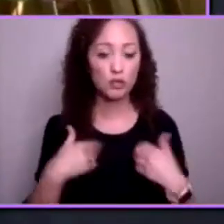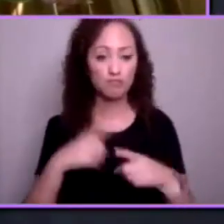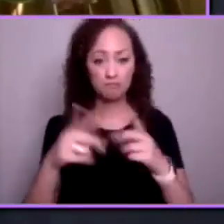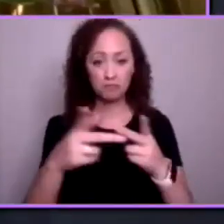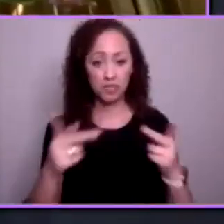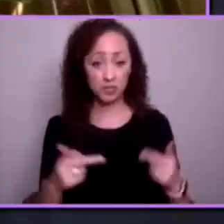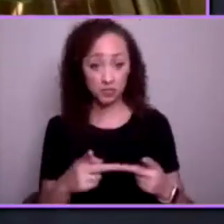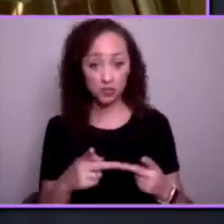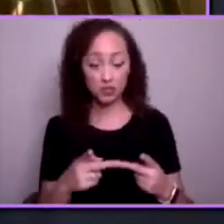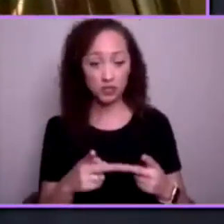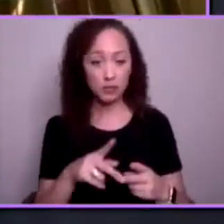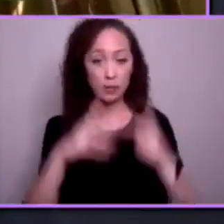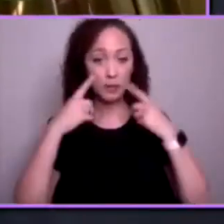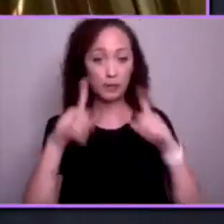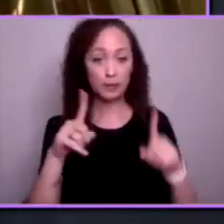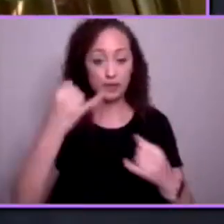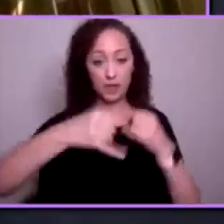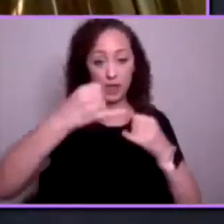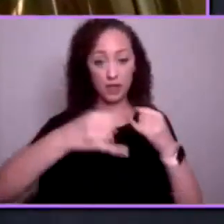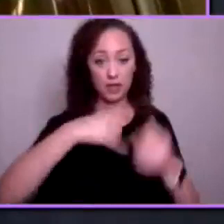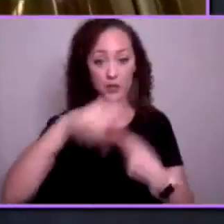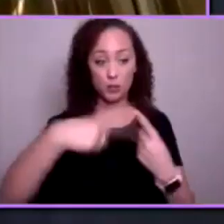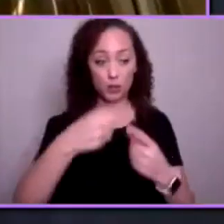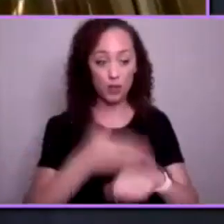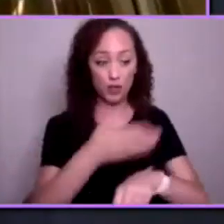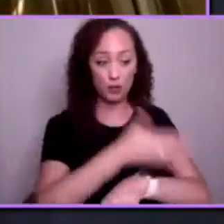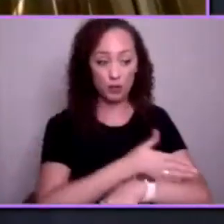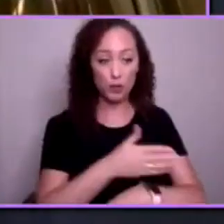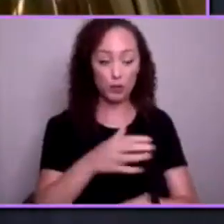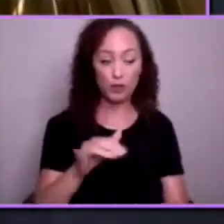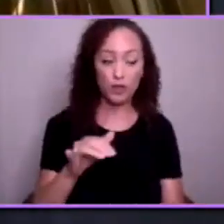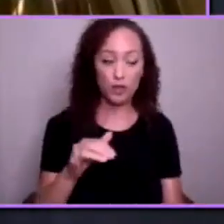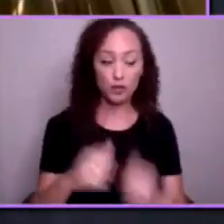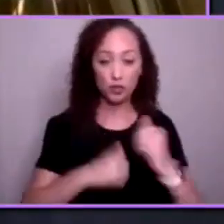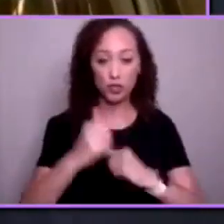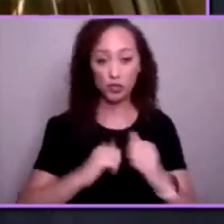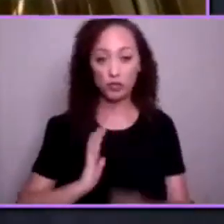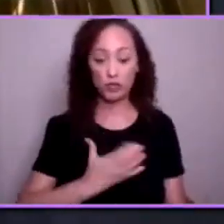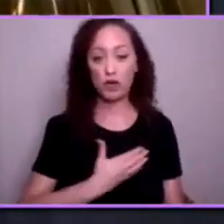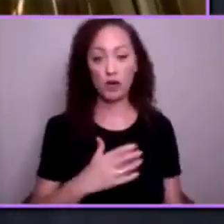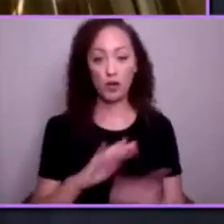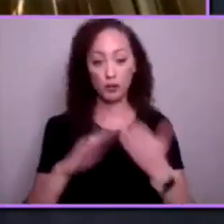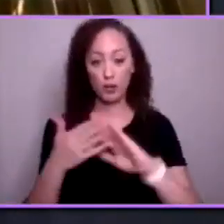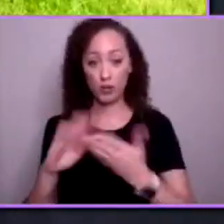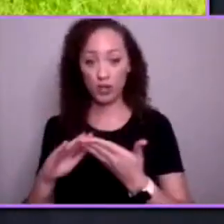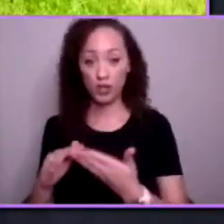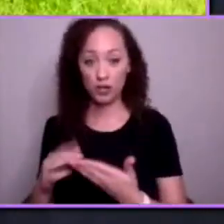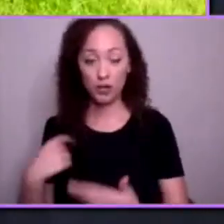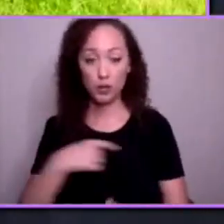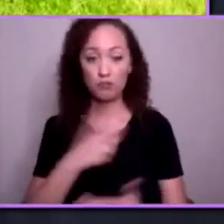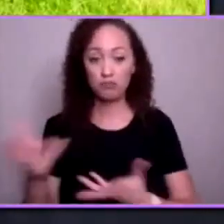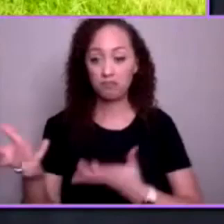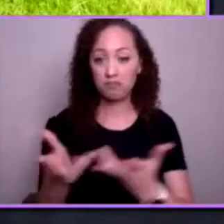Finally, once we've improved the infrastructure of our community, a long-term goal is to partner with local community organizers to facilitate outreach.